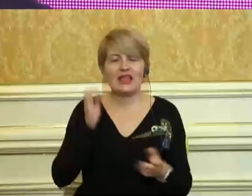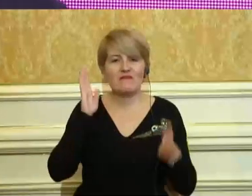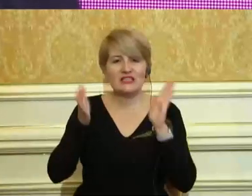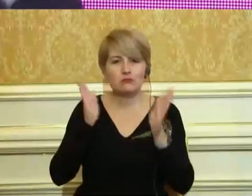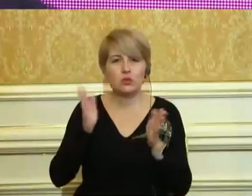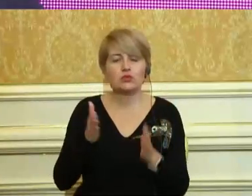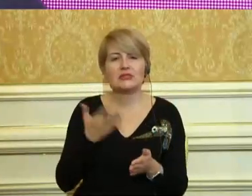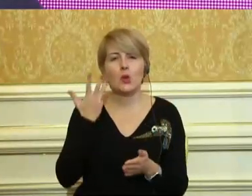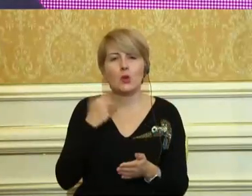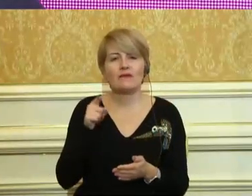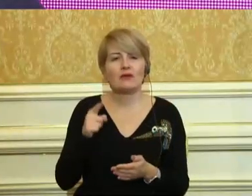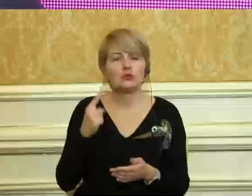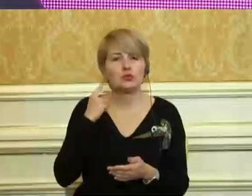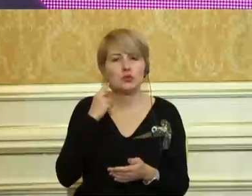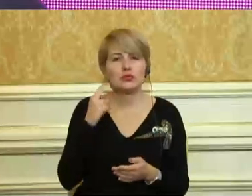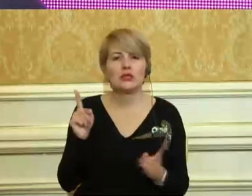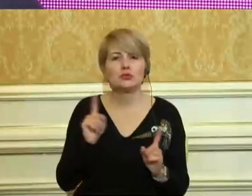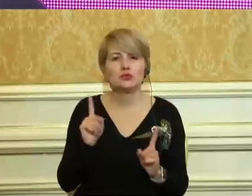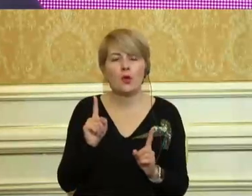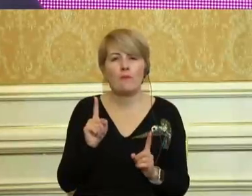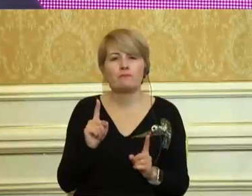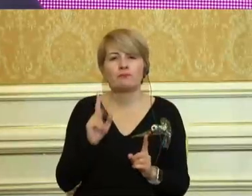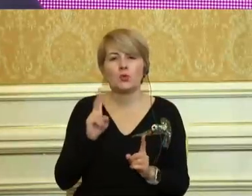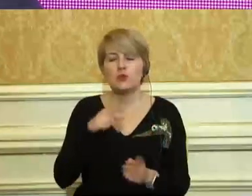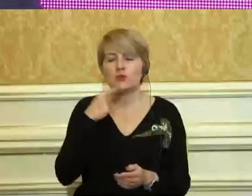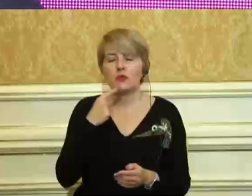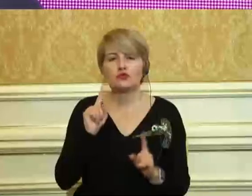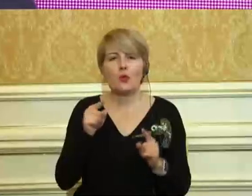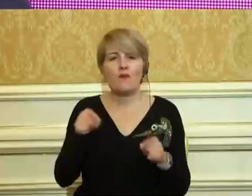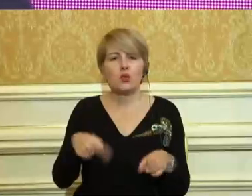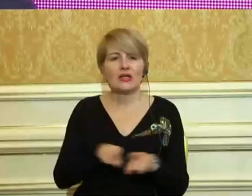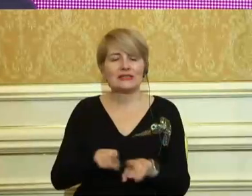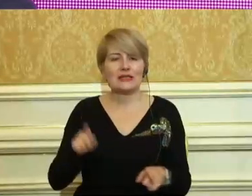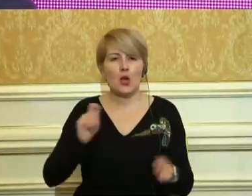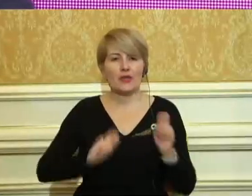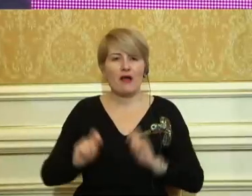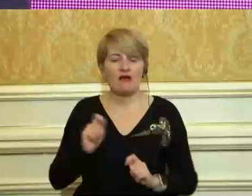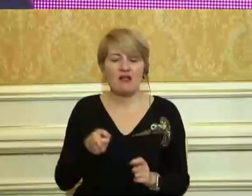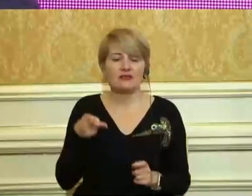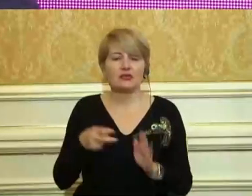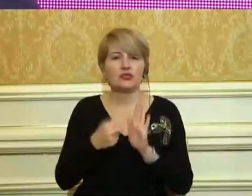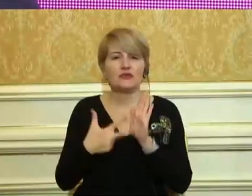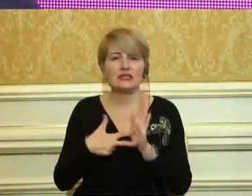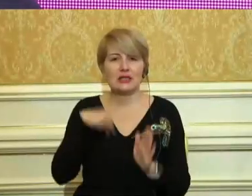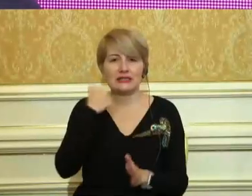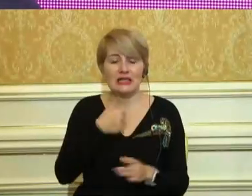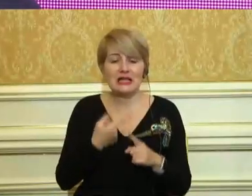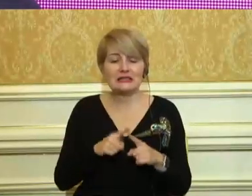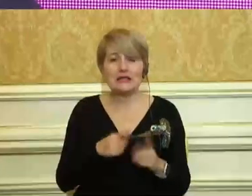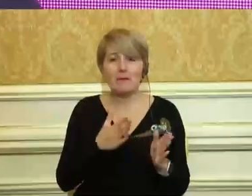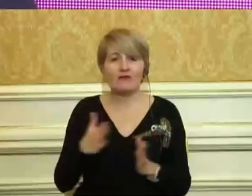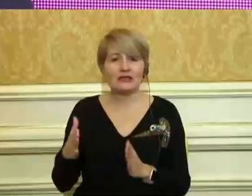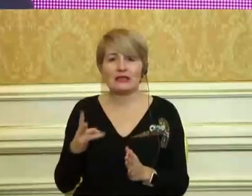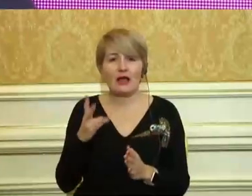about what women are wearing and things like that. It is 2018, and that's not acceptable. Slava Ukrainsky